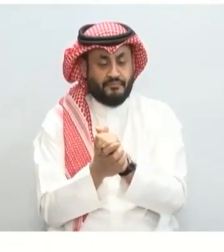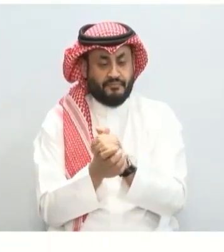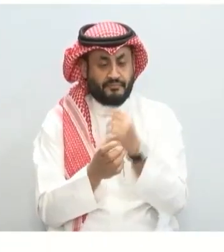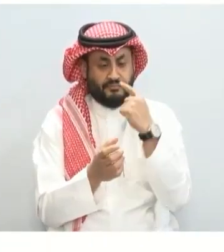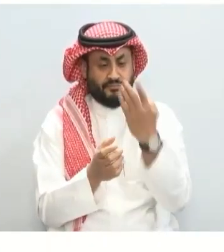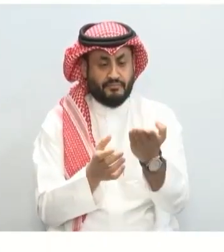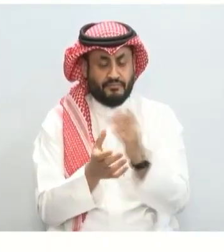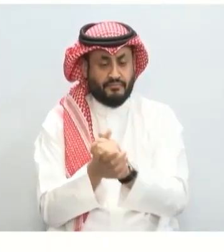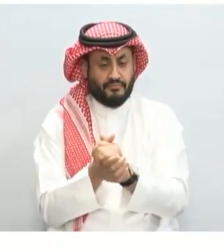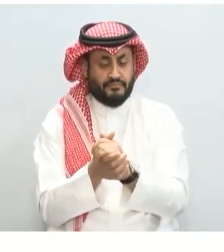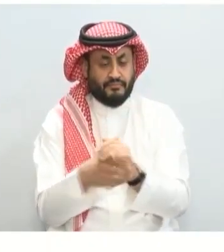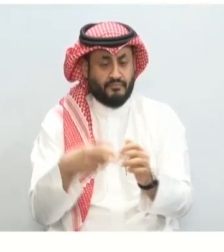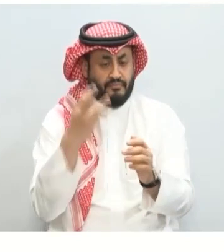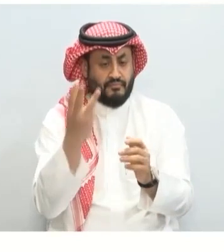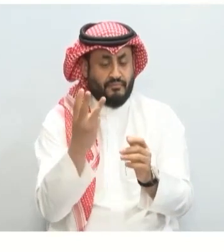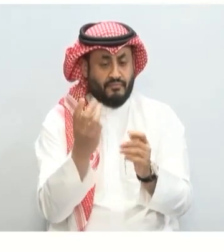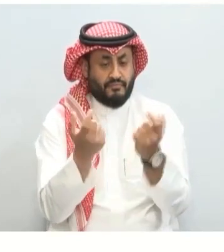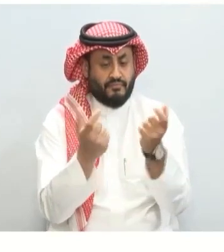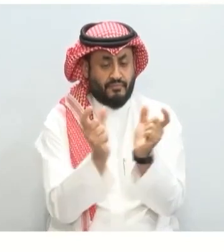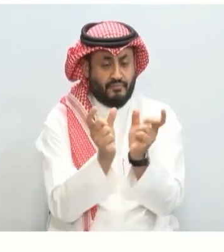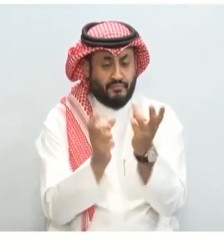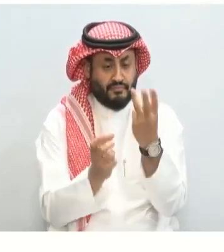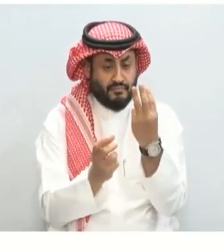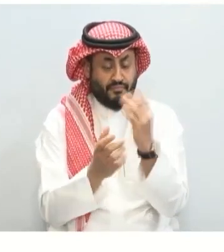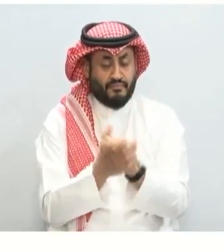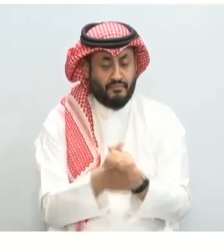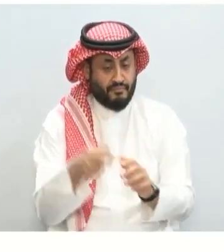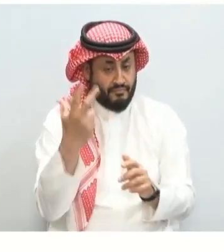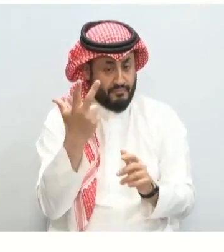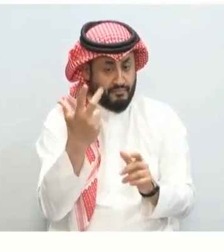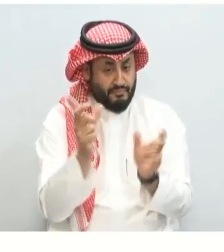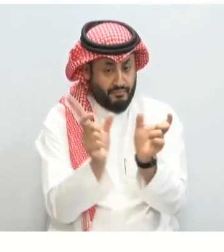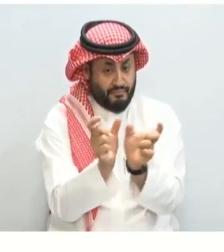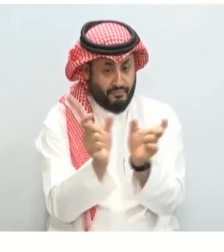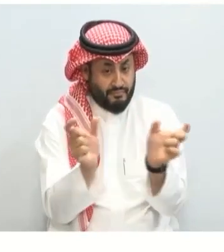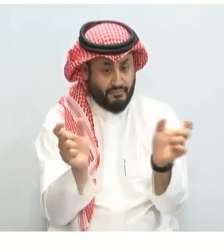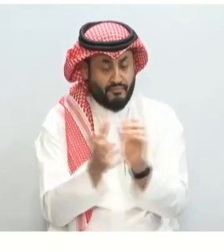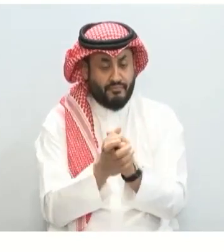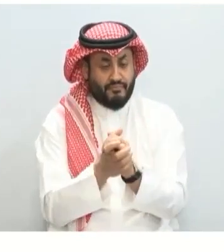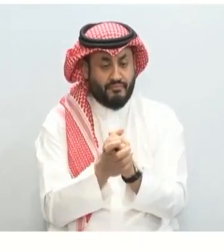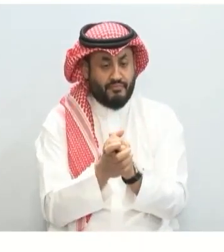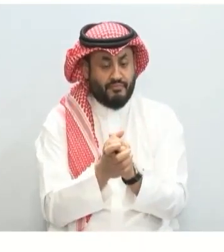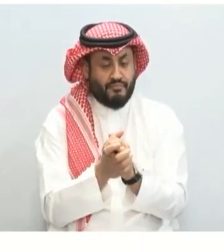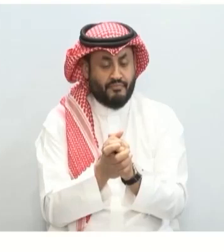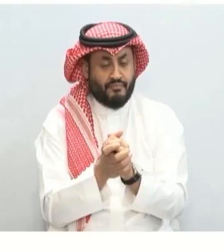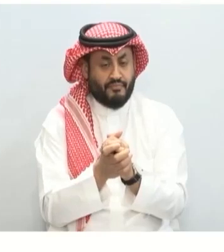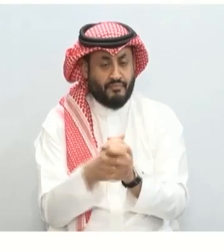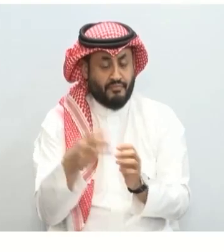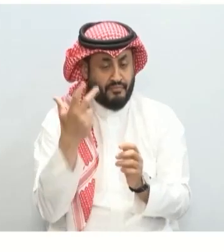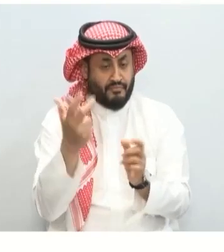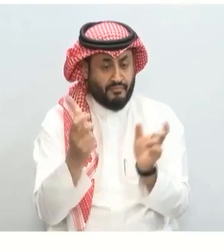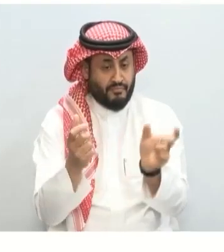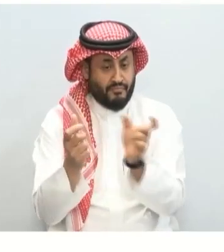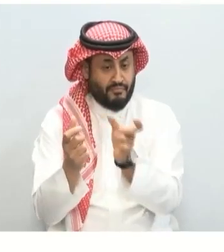the three-word phrasal verbs, not two words, three words. The verb, the particle, and the